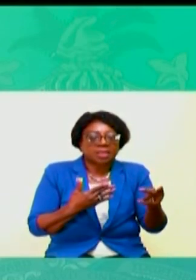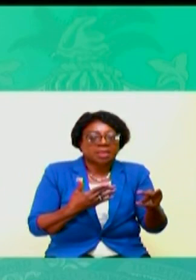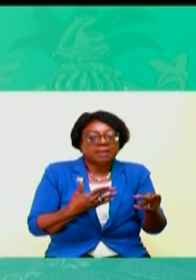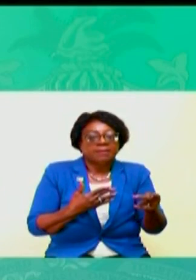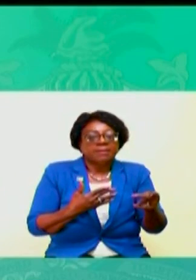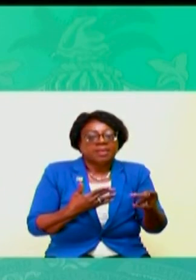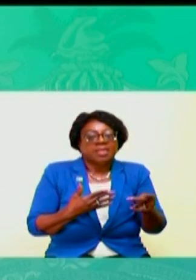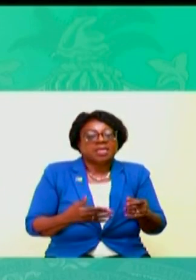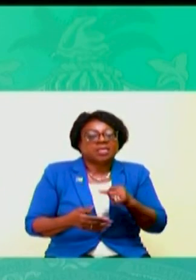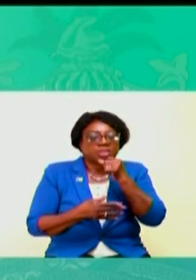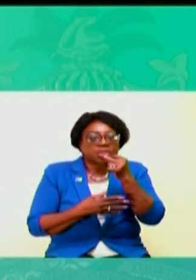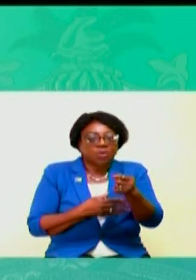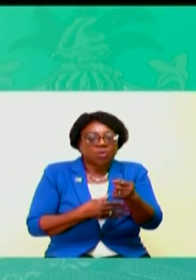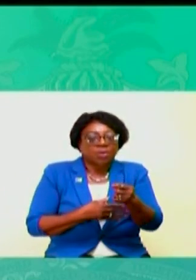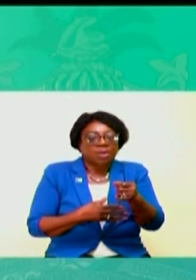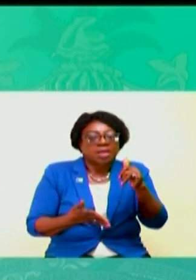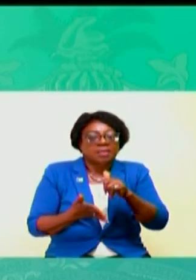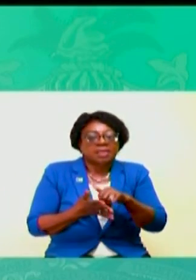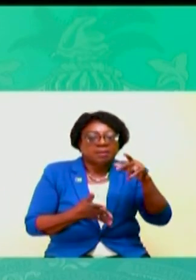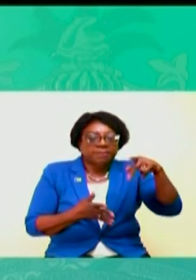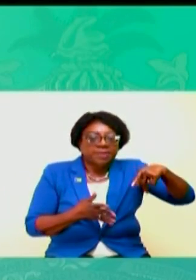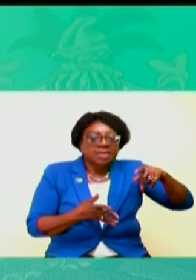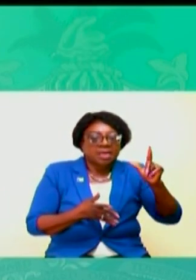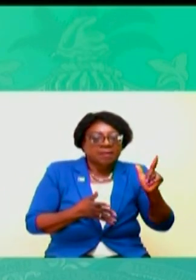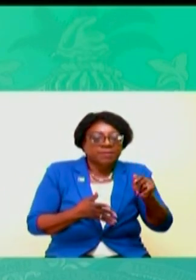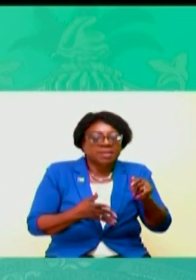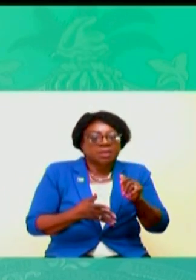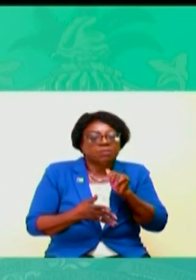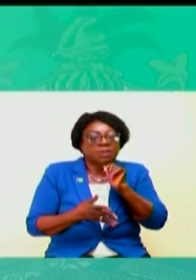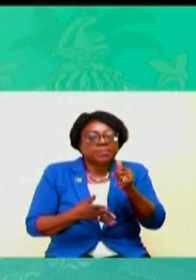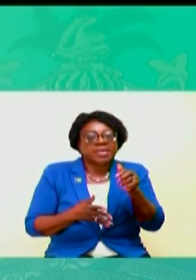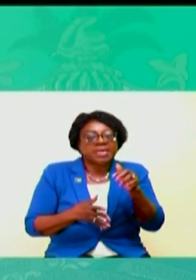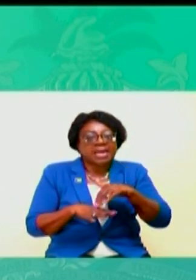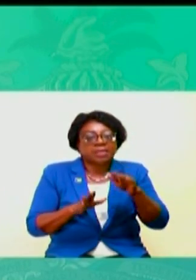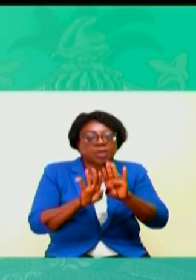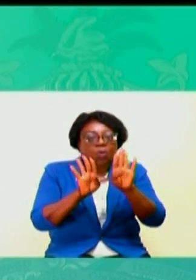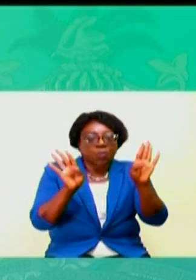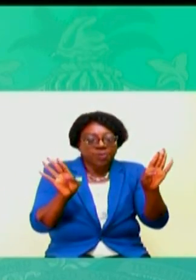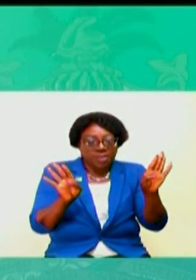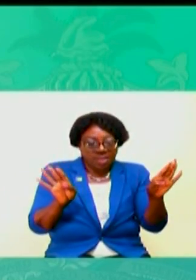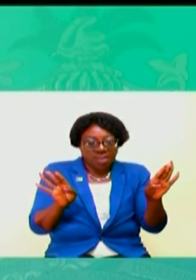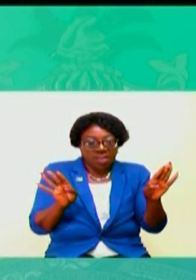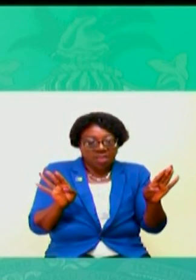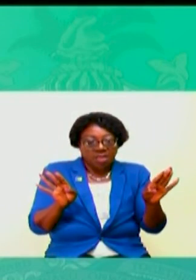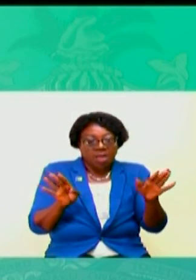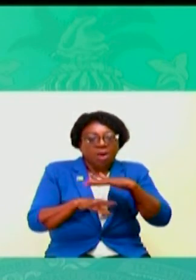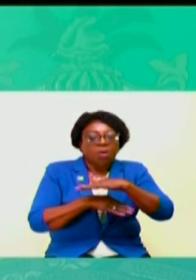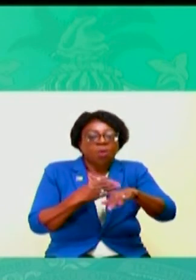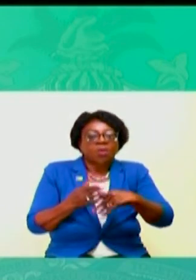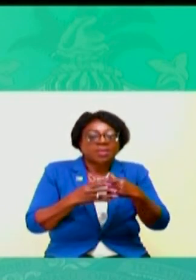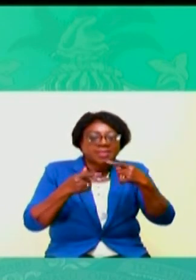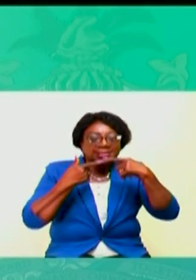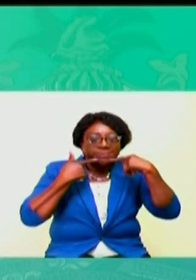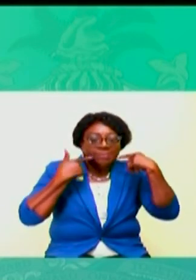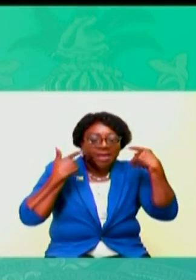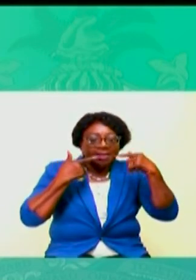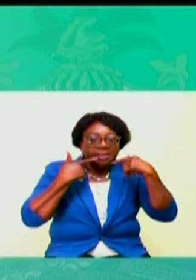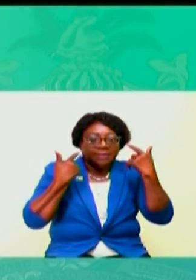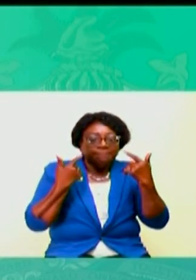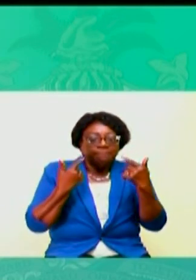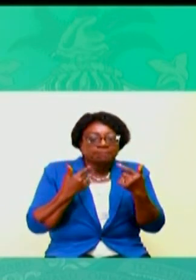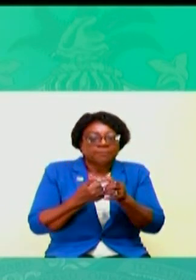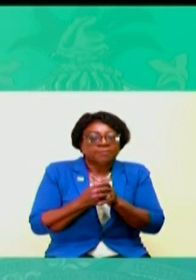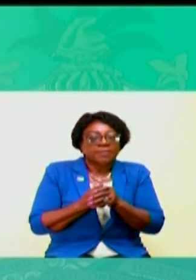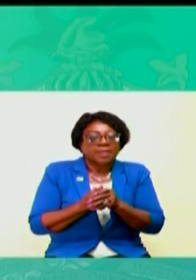he's certain that the PLP would be at the opening, in his words, all teeth smiling from ear to ear. Madam,